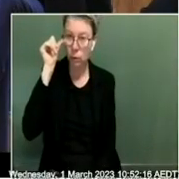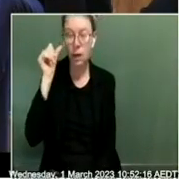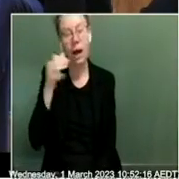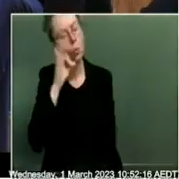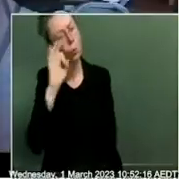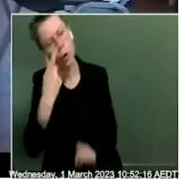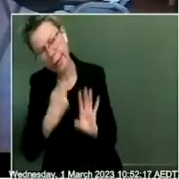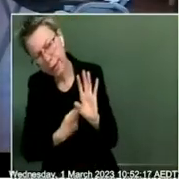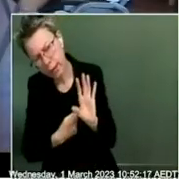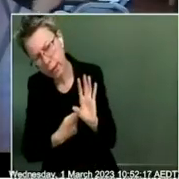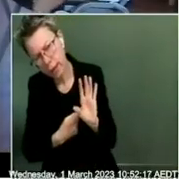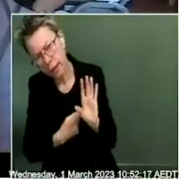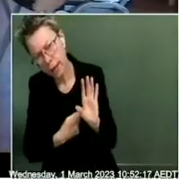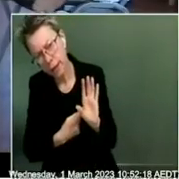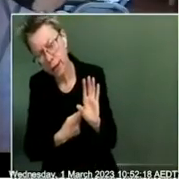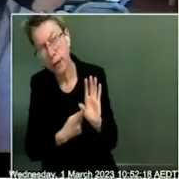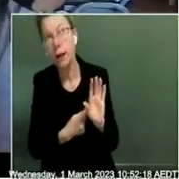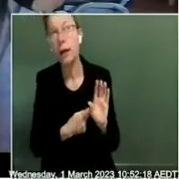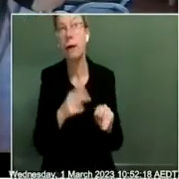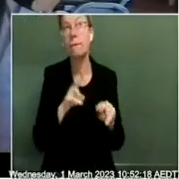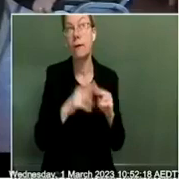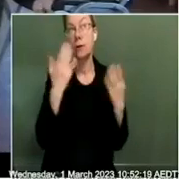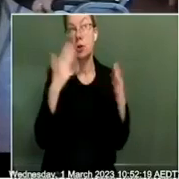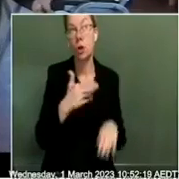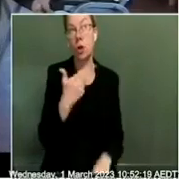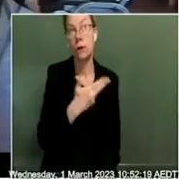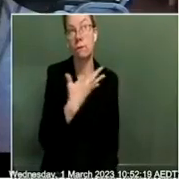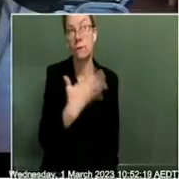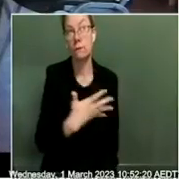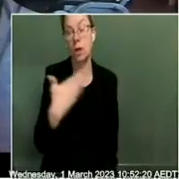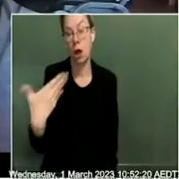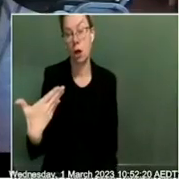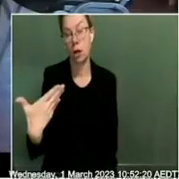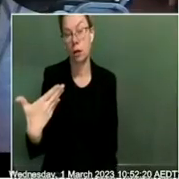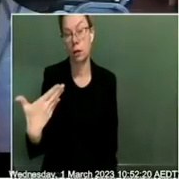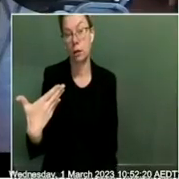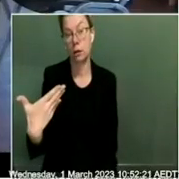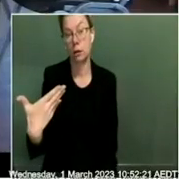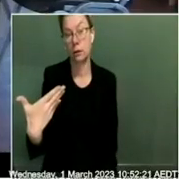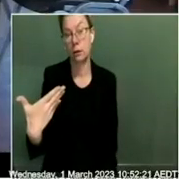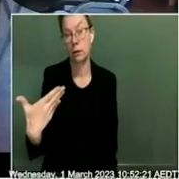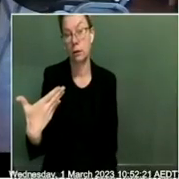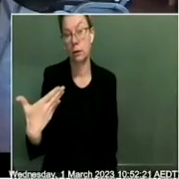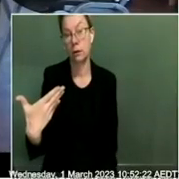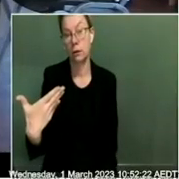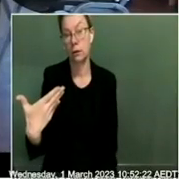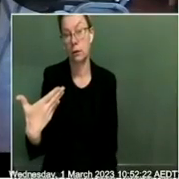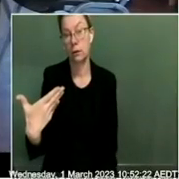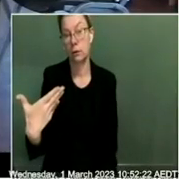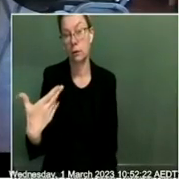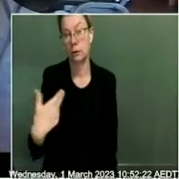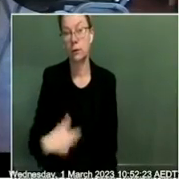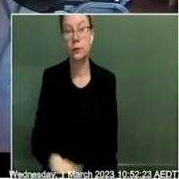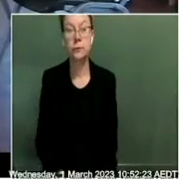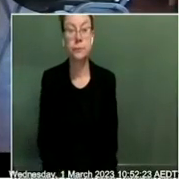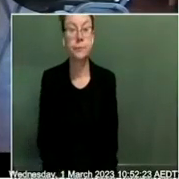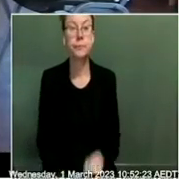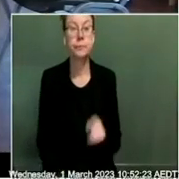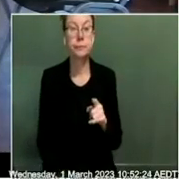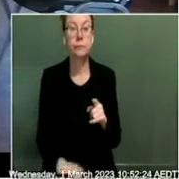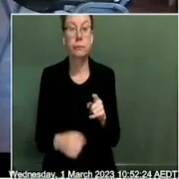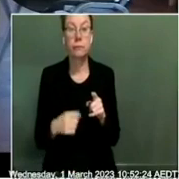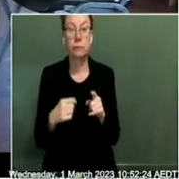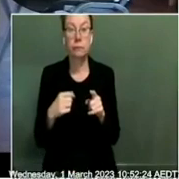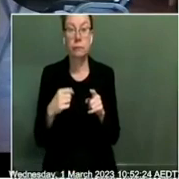59. 59. So, you know, like, so her children have been, mum's kids have been in the orphanage